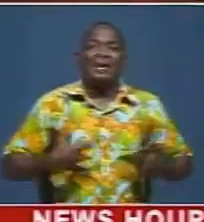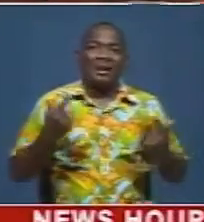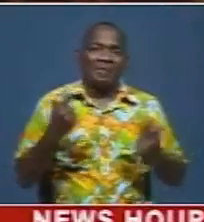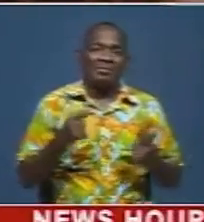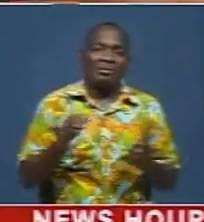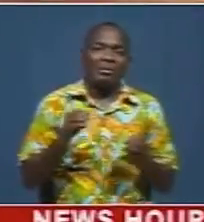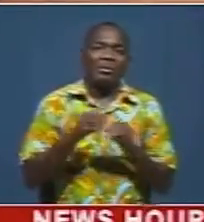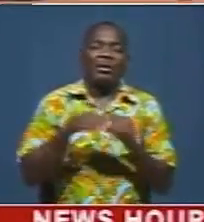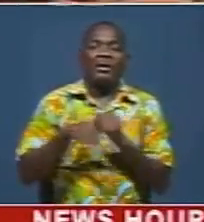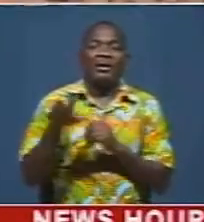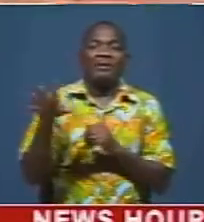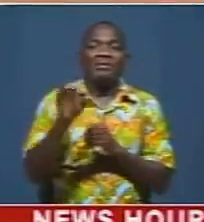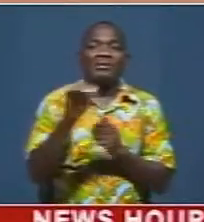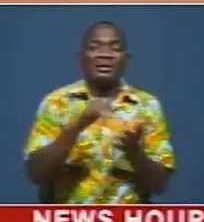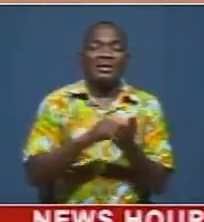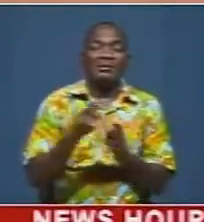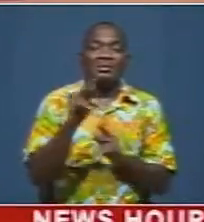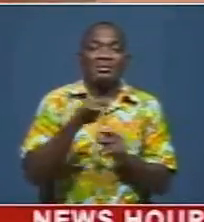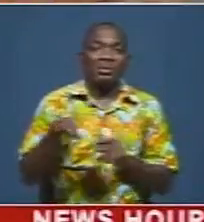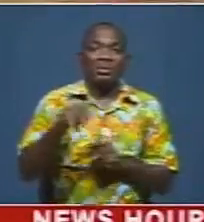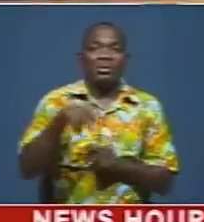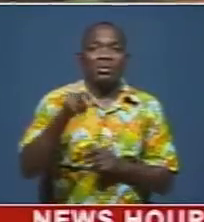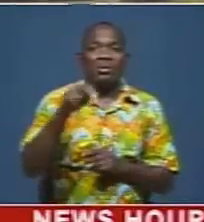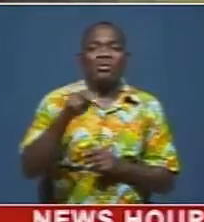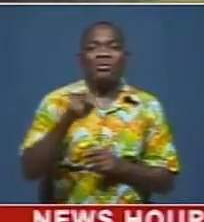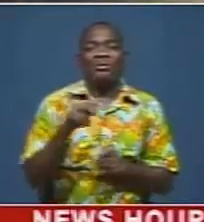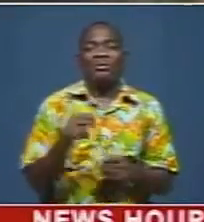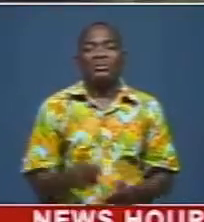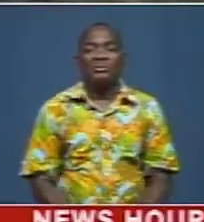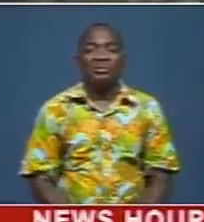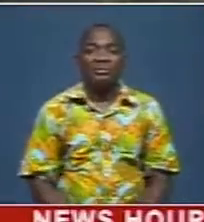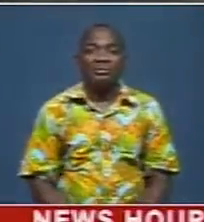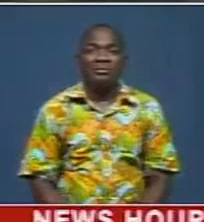over 500,000 people in northern Ghana.